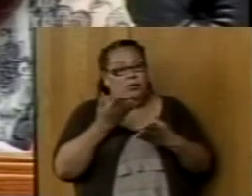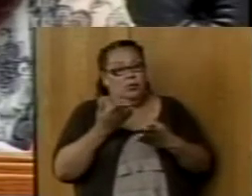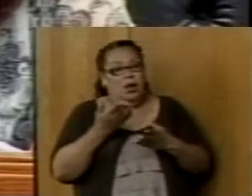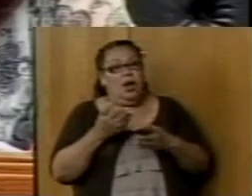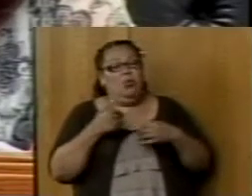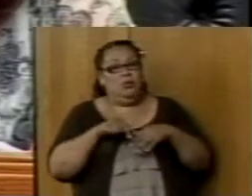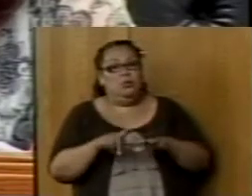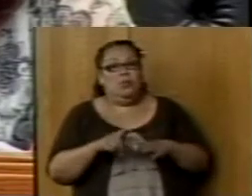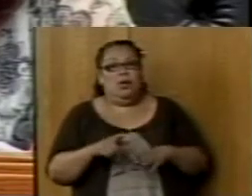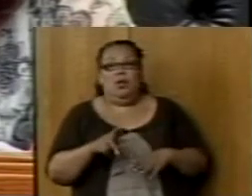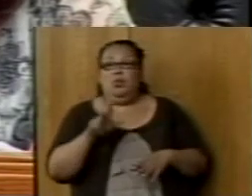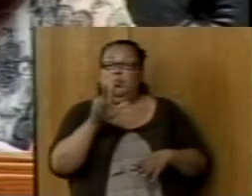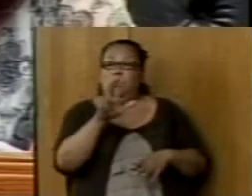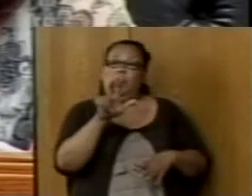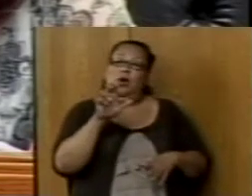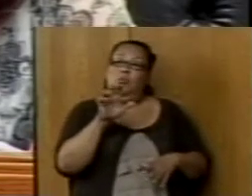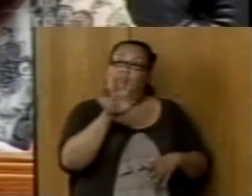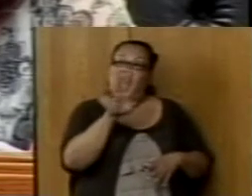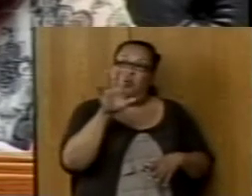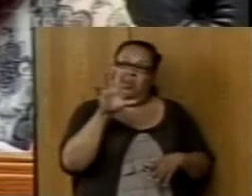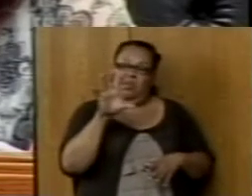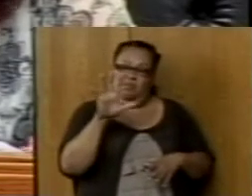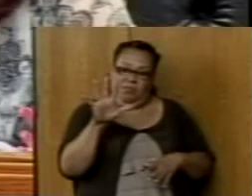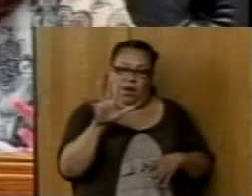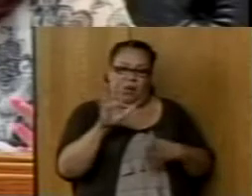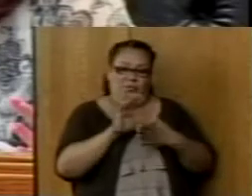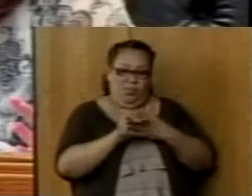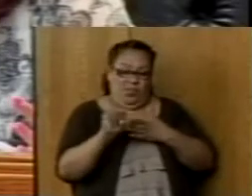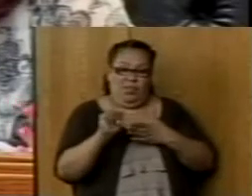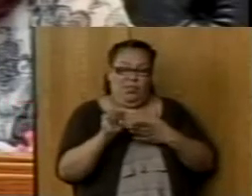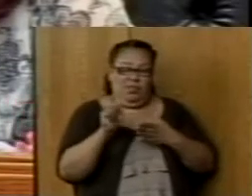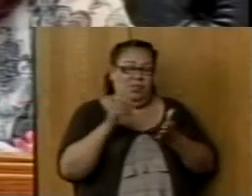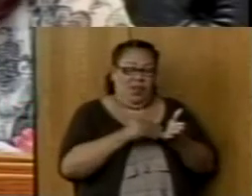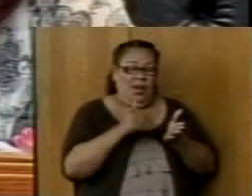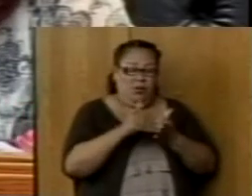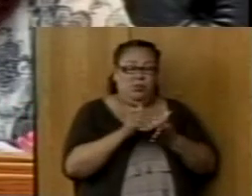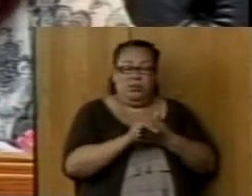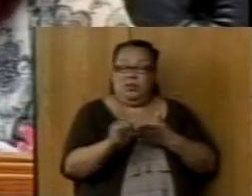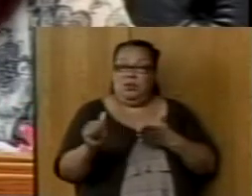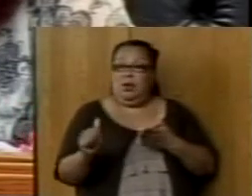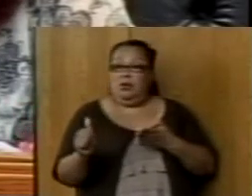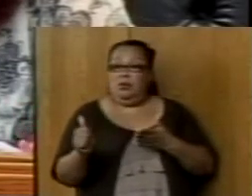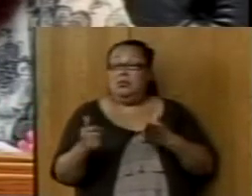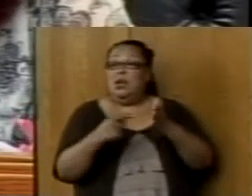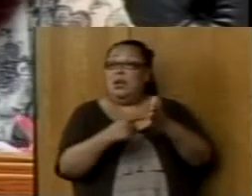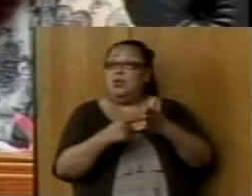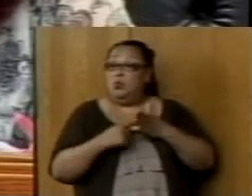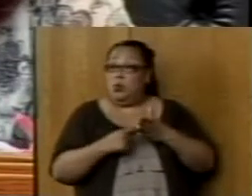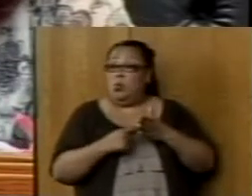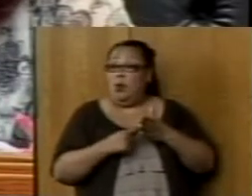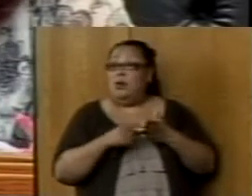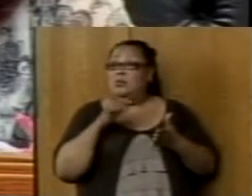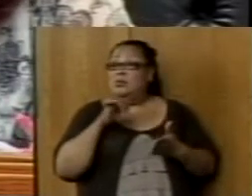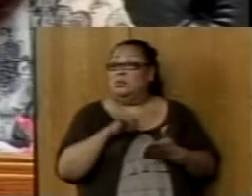spend $345,000. And if you look at, we also it also